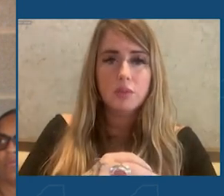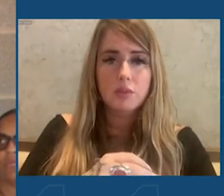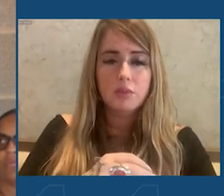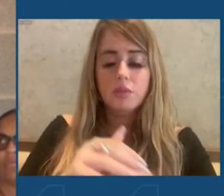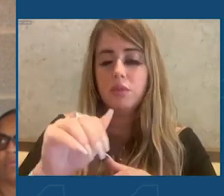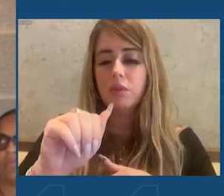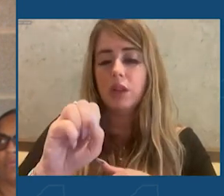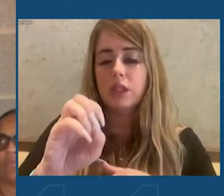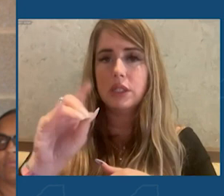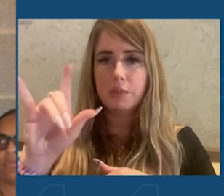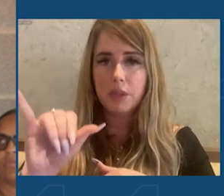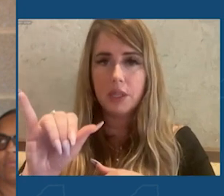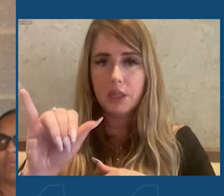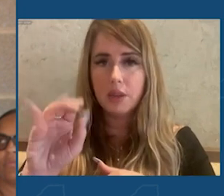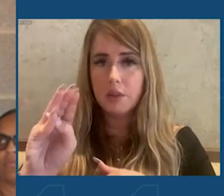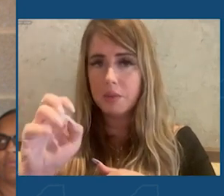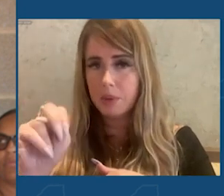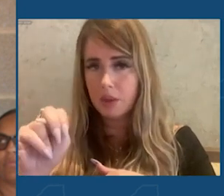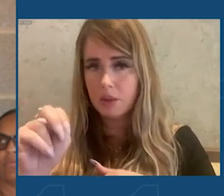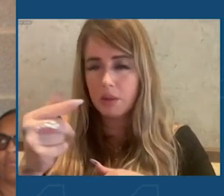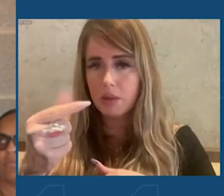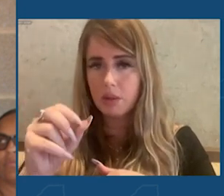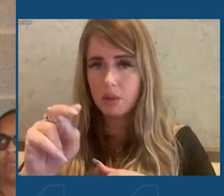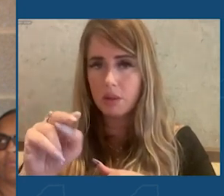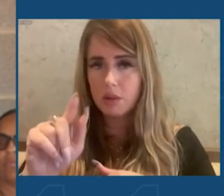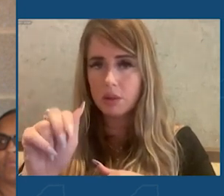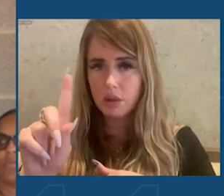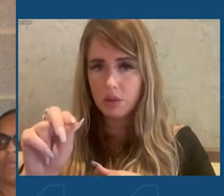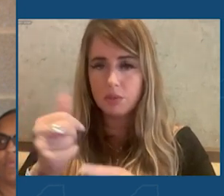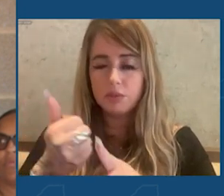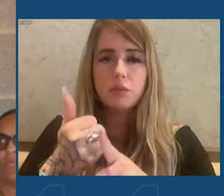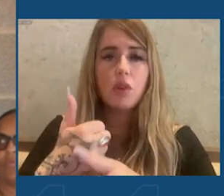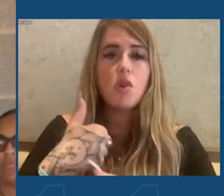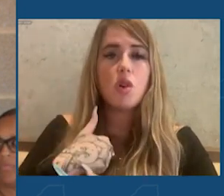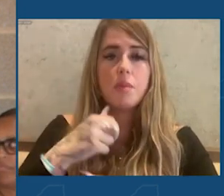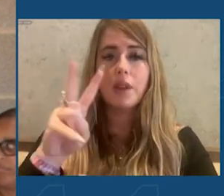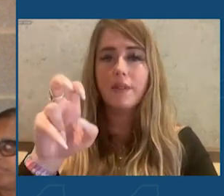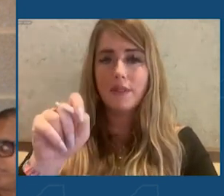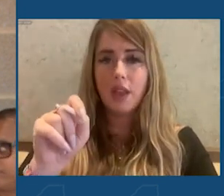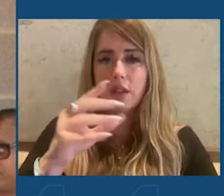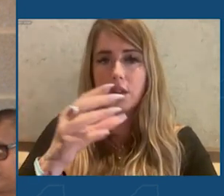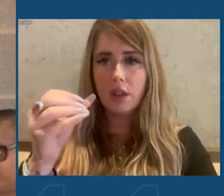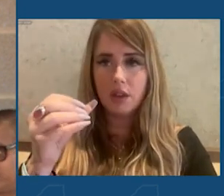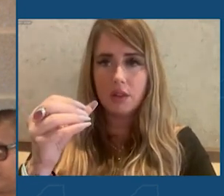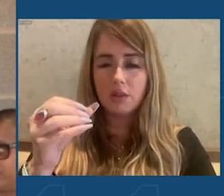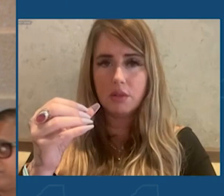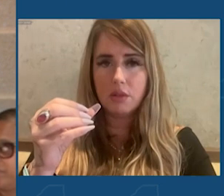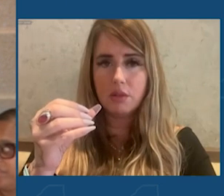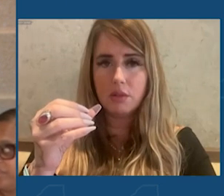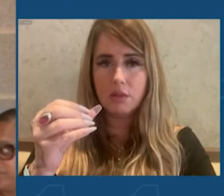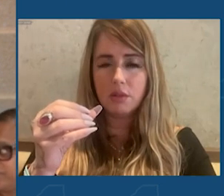Assemblyman Palmisano, is an Army veteran, and he is,